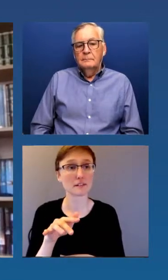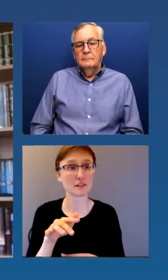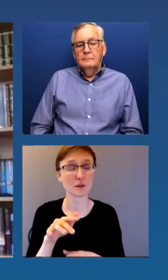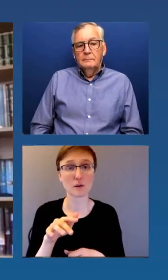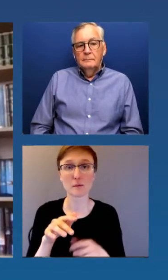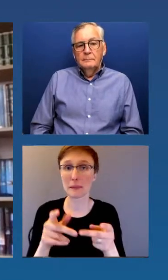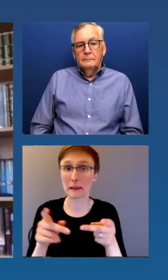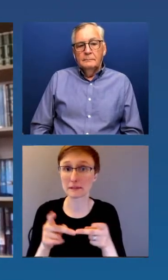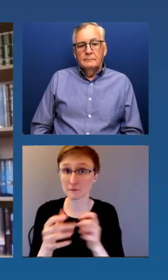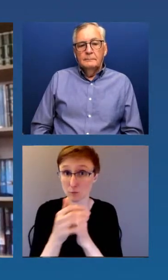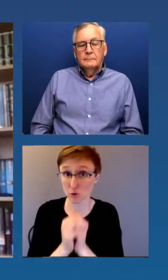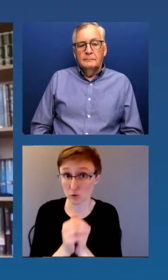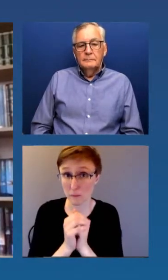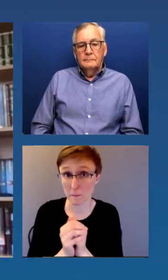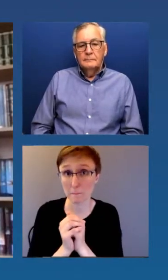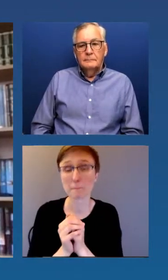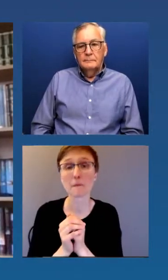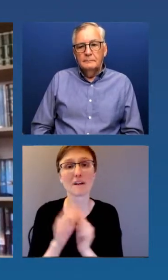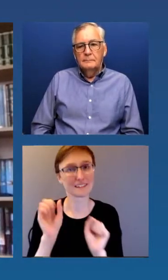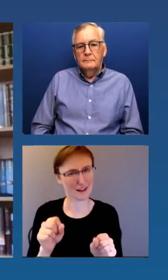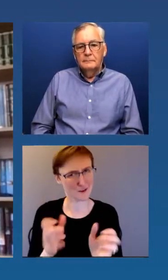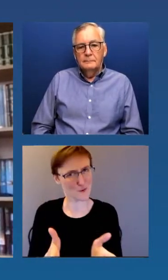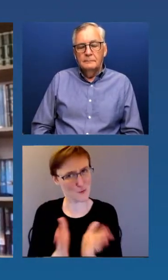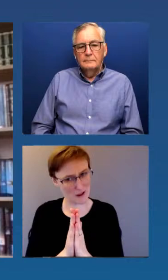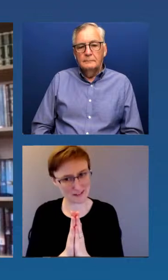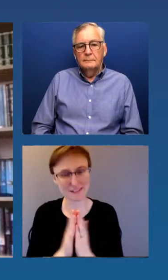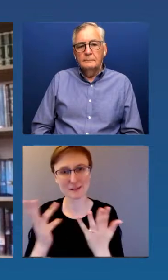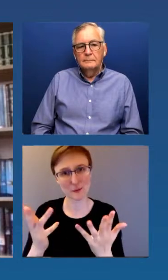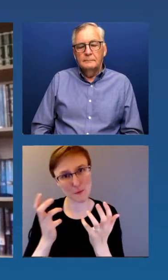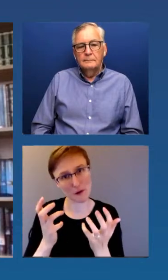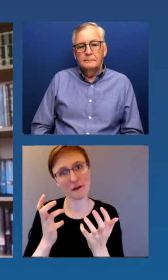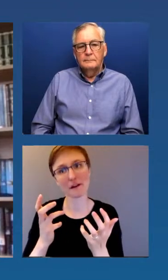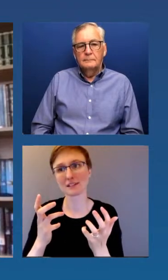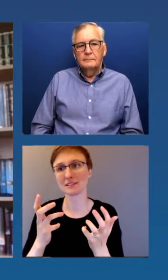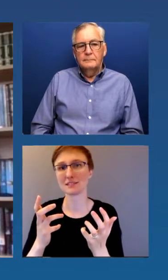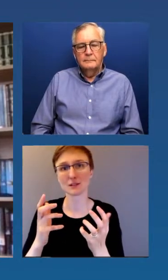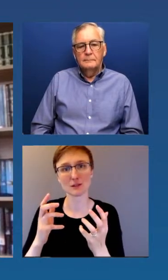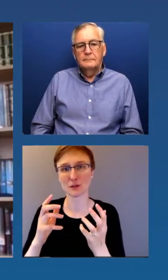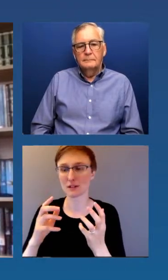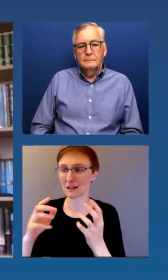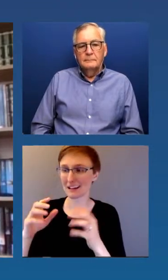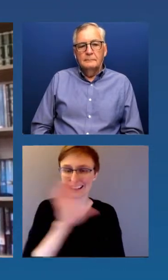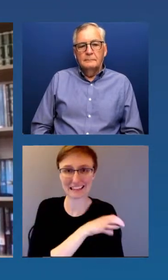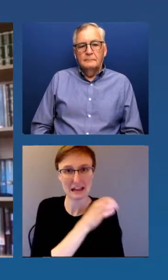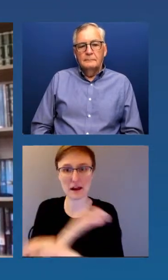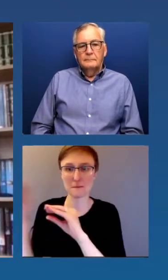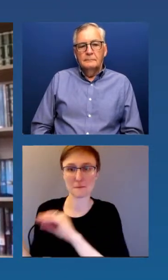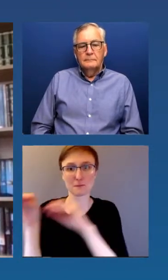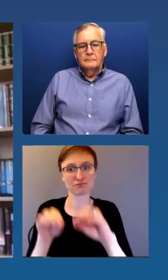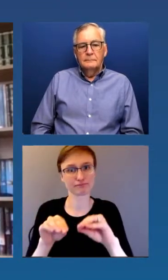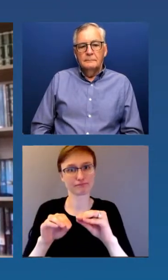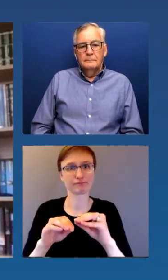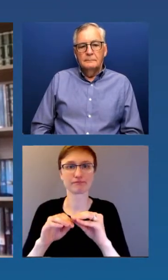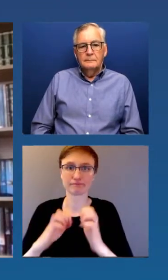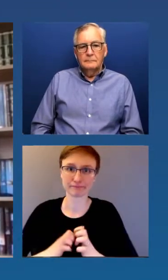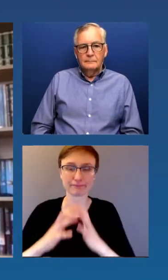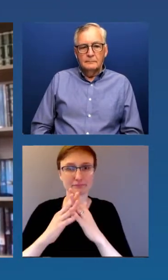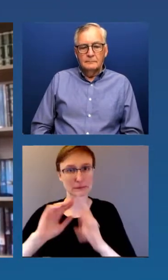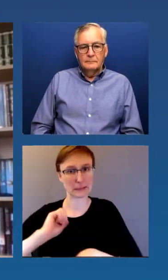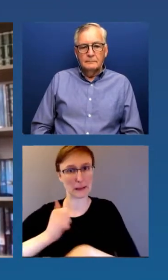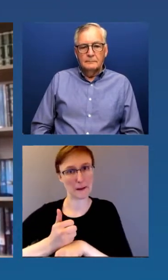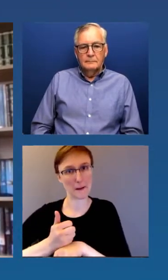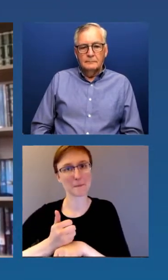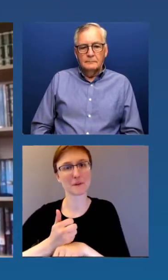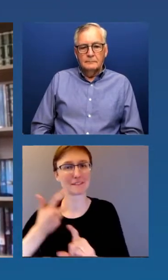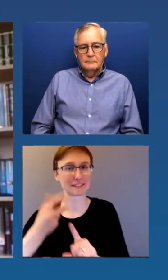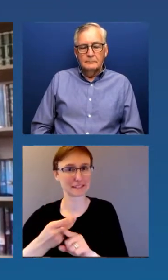team to administer first and second doses of the COVID-19 vaccine on site at their own location. And this will help bring vaccine access closer to where